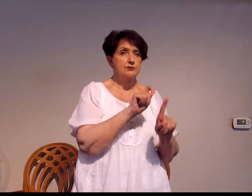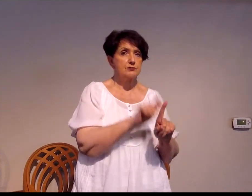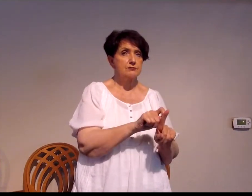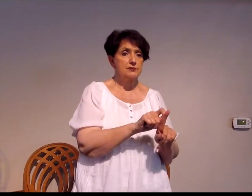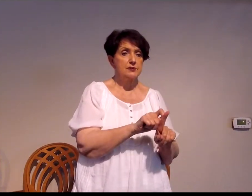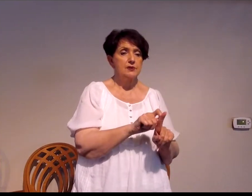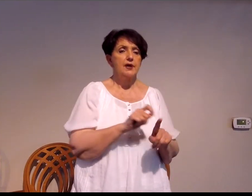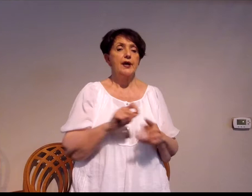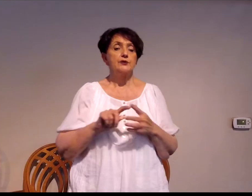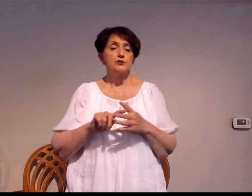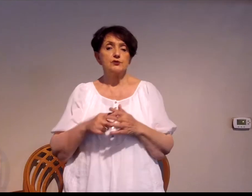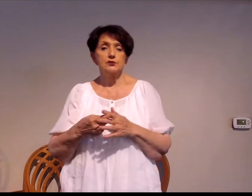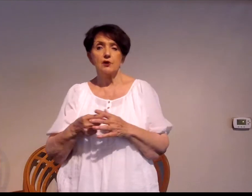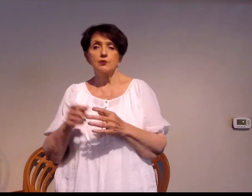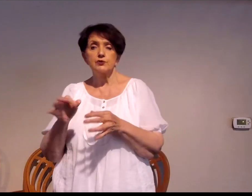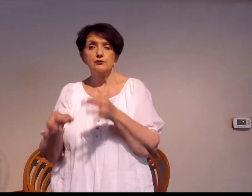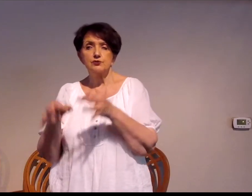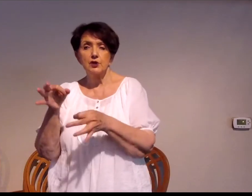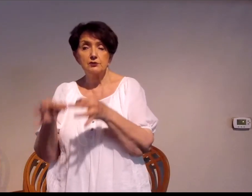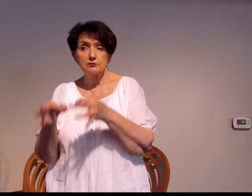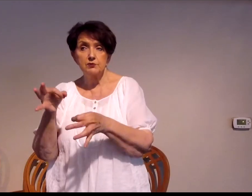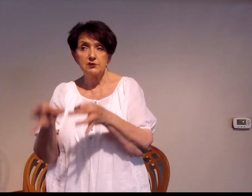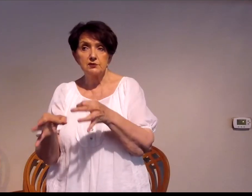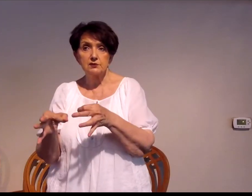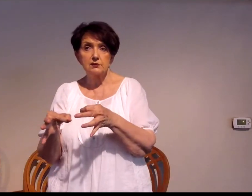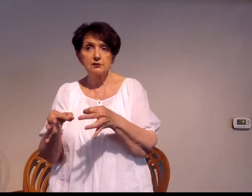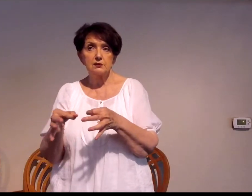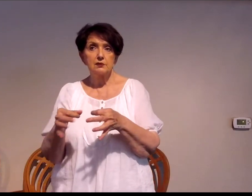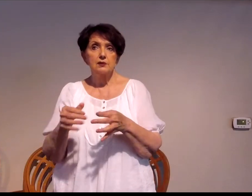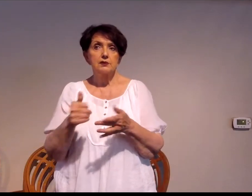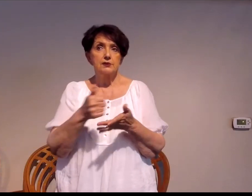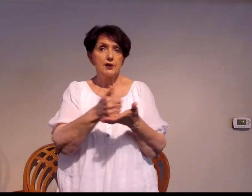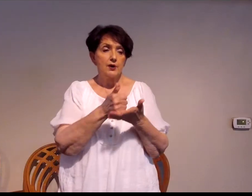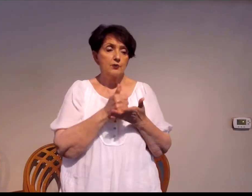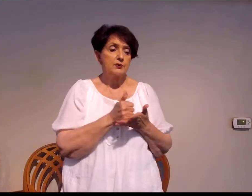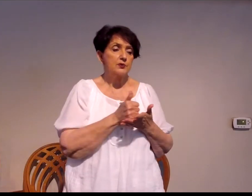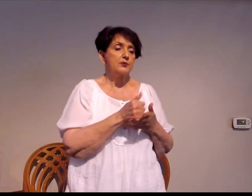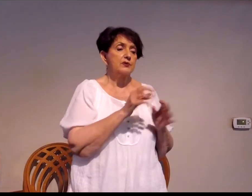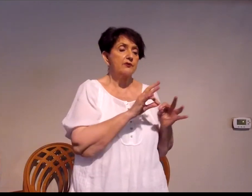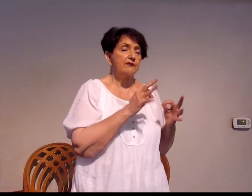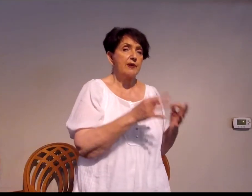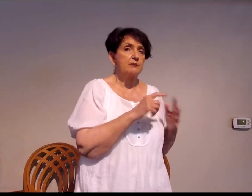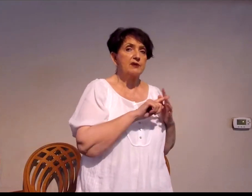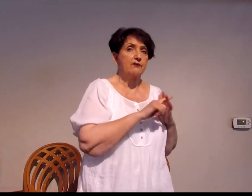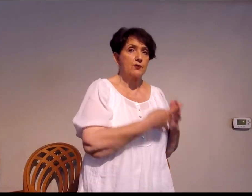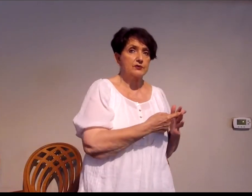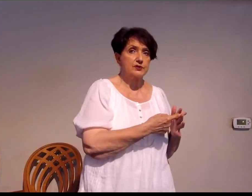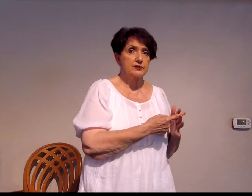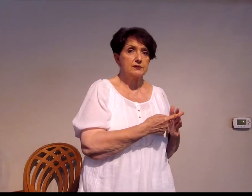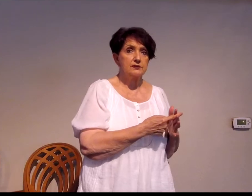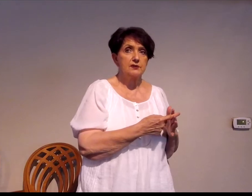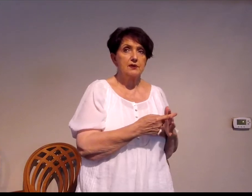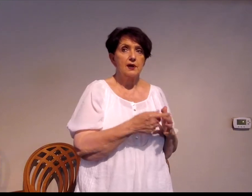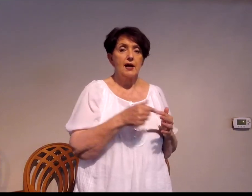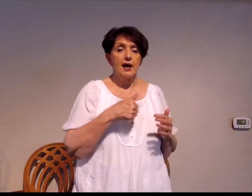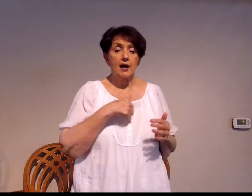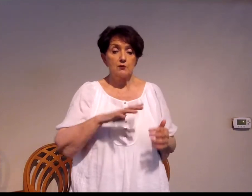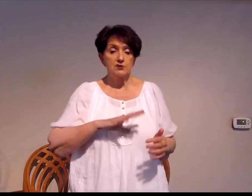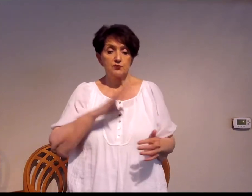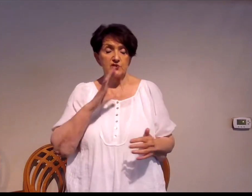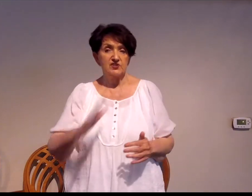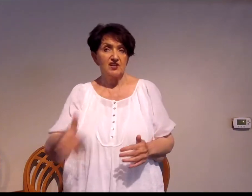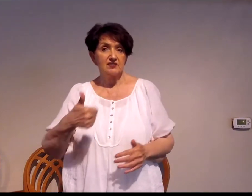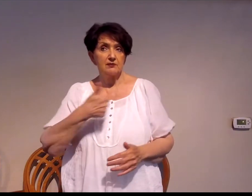start with these things to help us, especially with our family of origin, I was rejecting